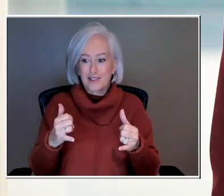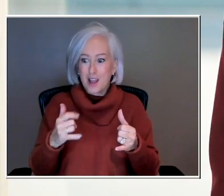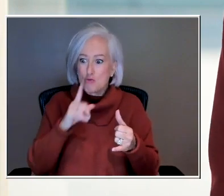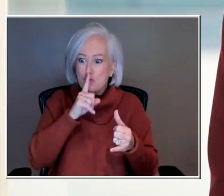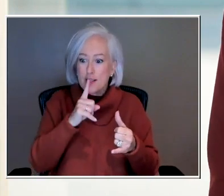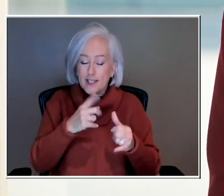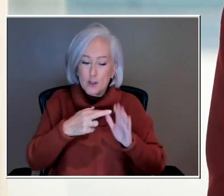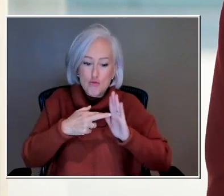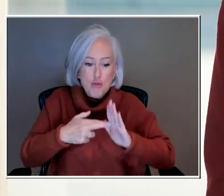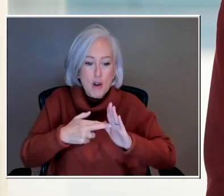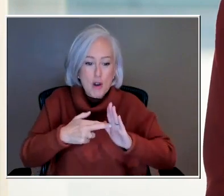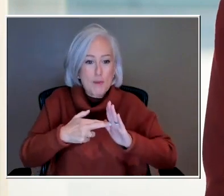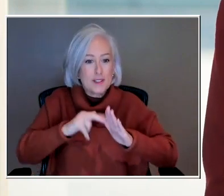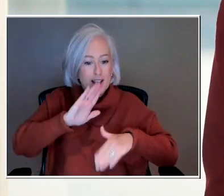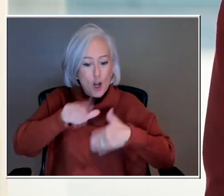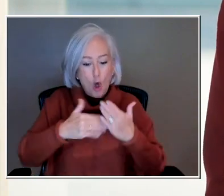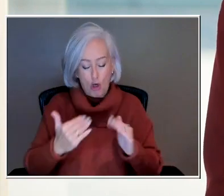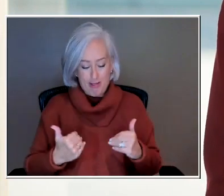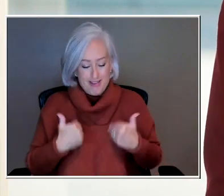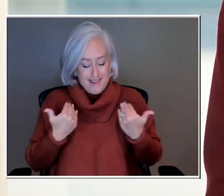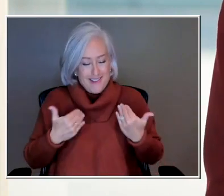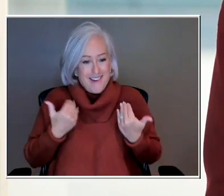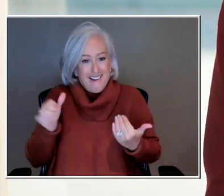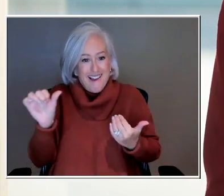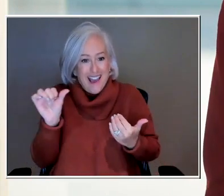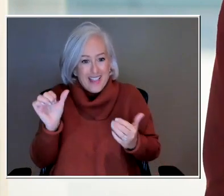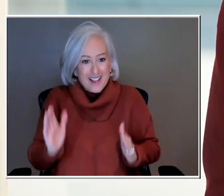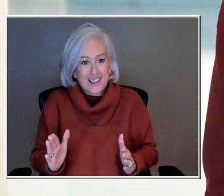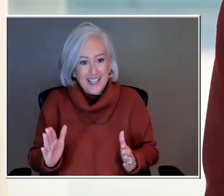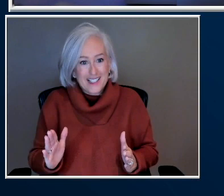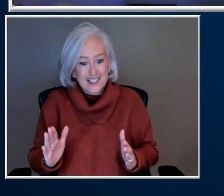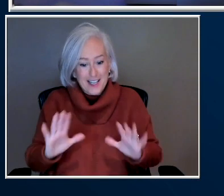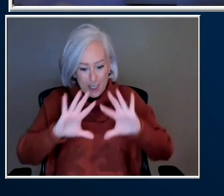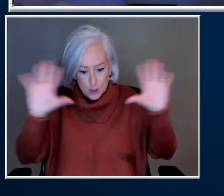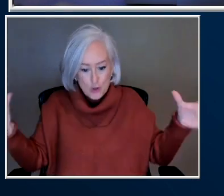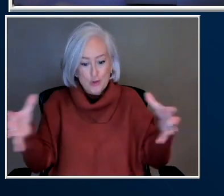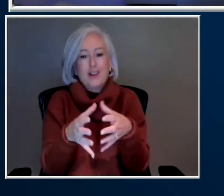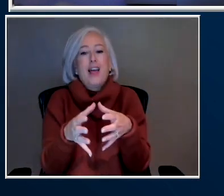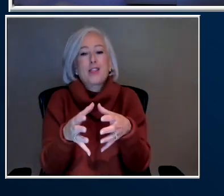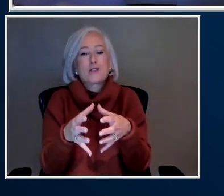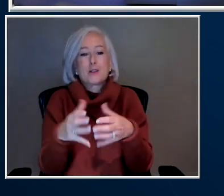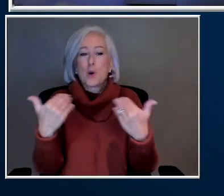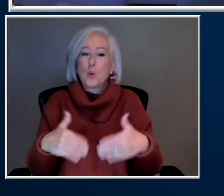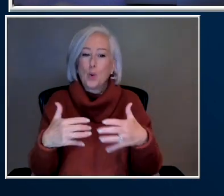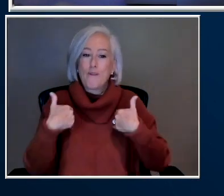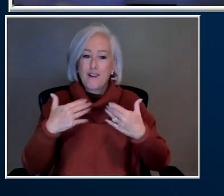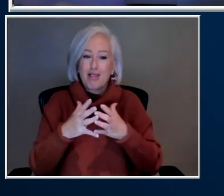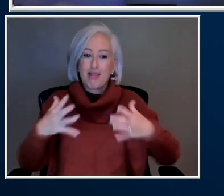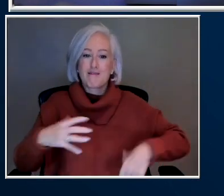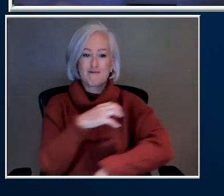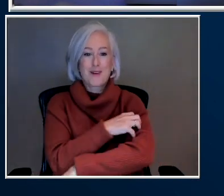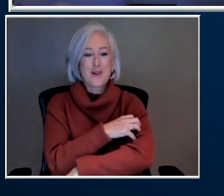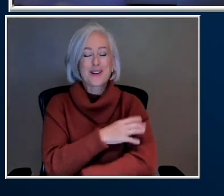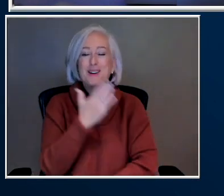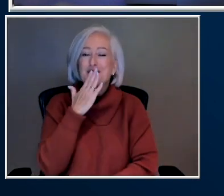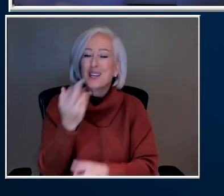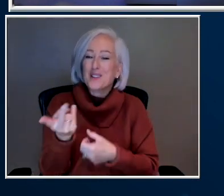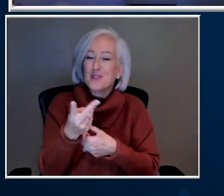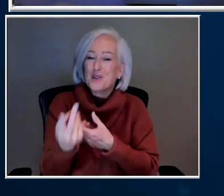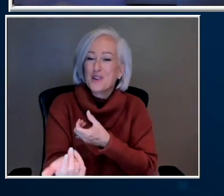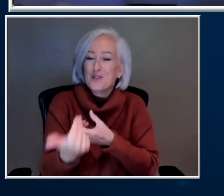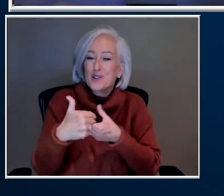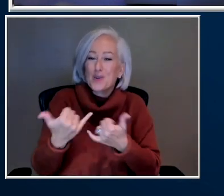there, together, what we're doing is really powerful. Thank you both for being with us today. We really appreciate it. We're so glad to have